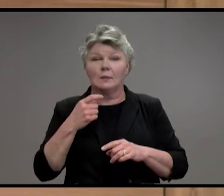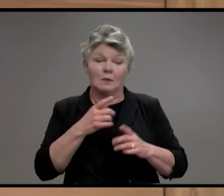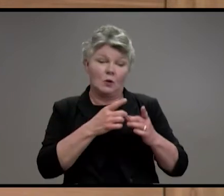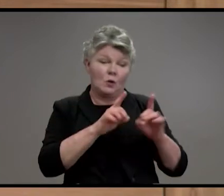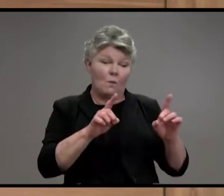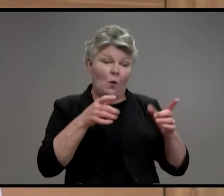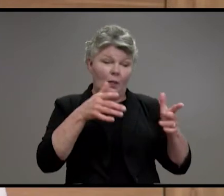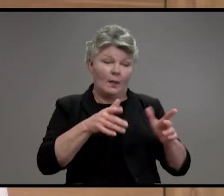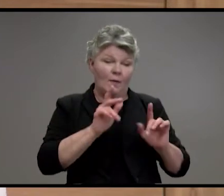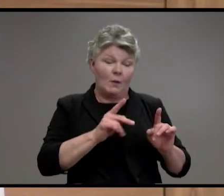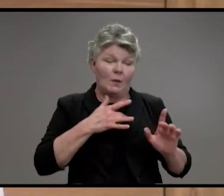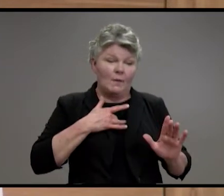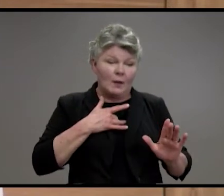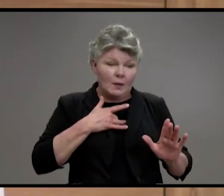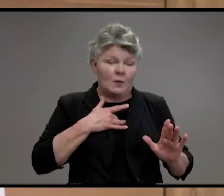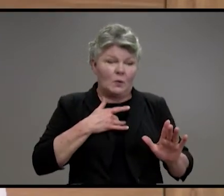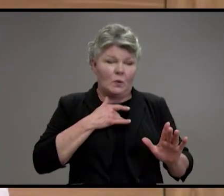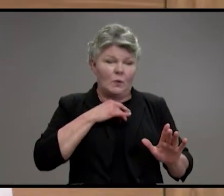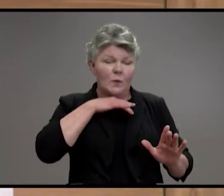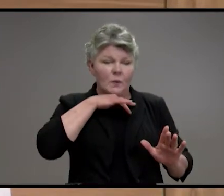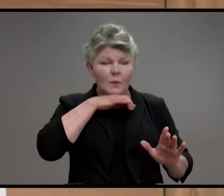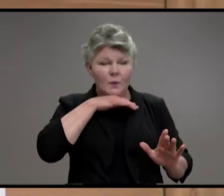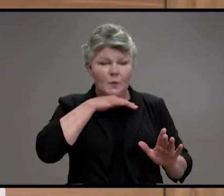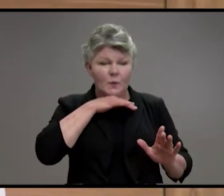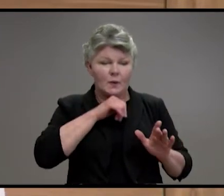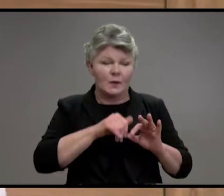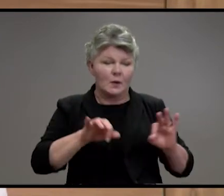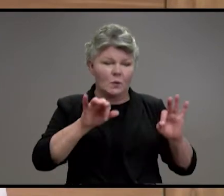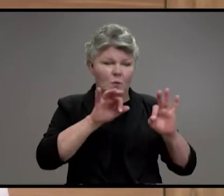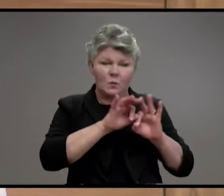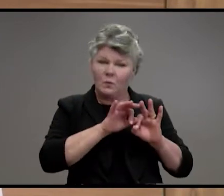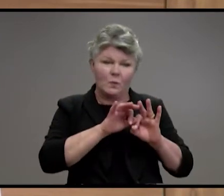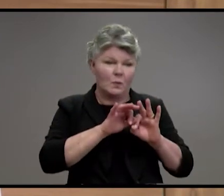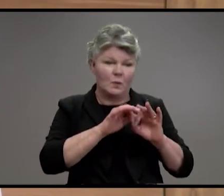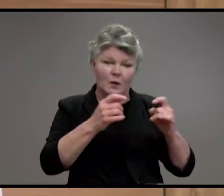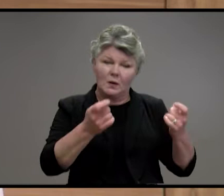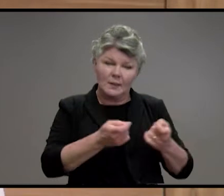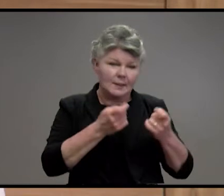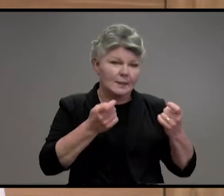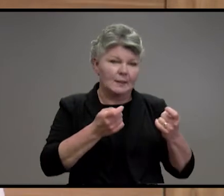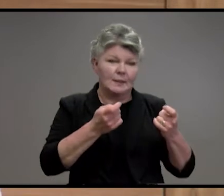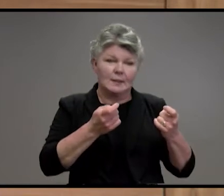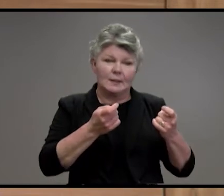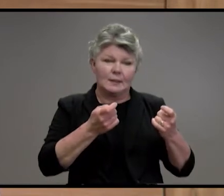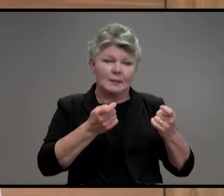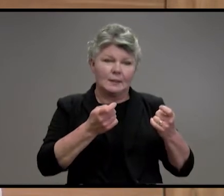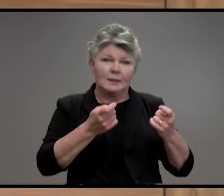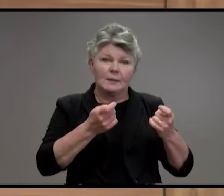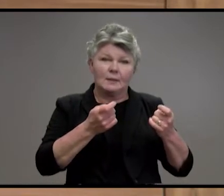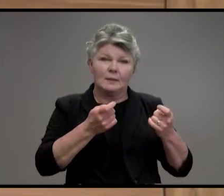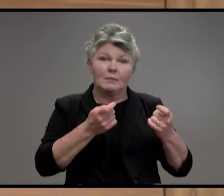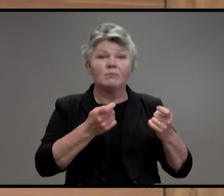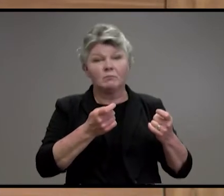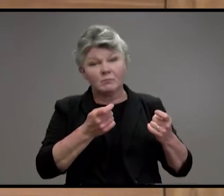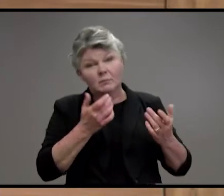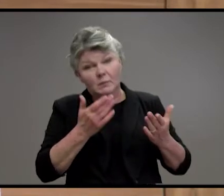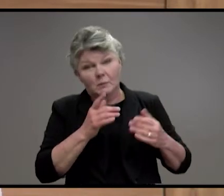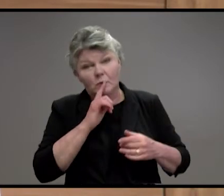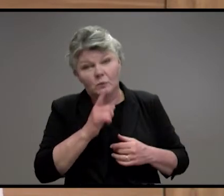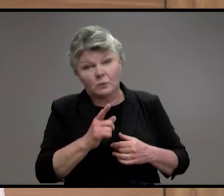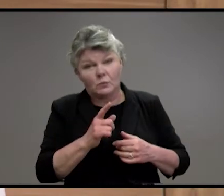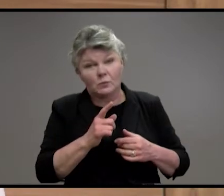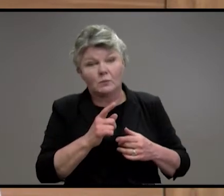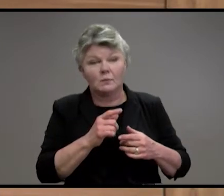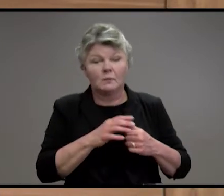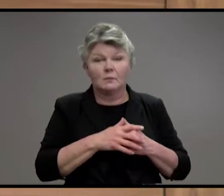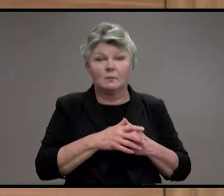a person feeling unclean, unworthy, sinful, and all of that may be true. It